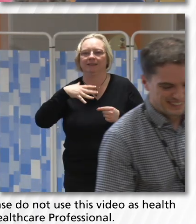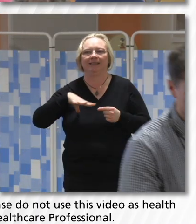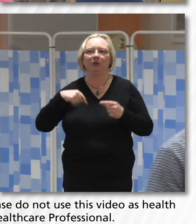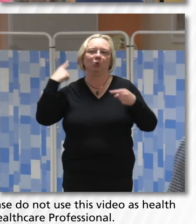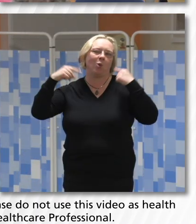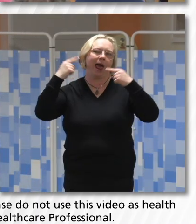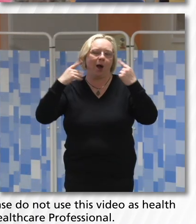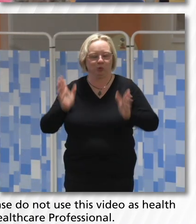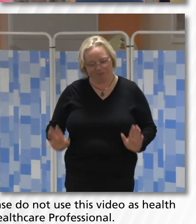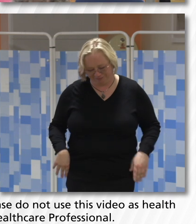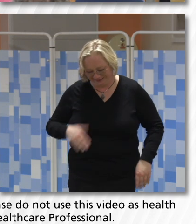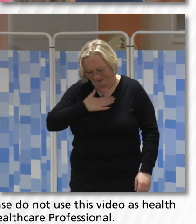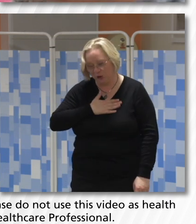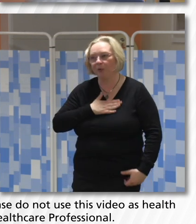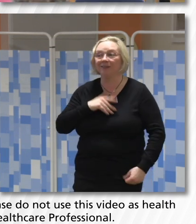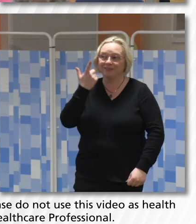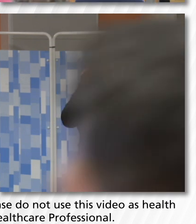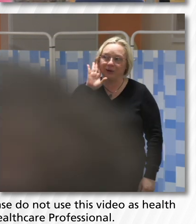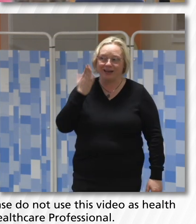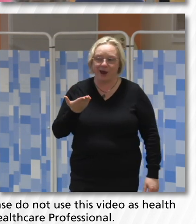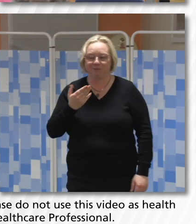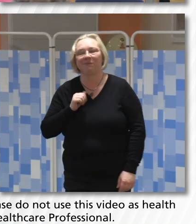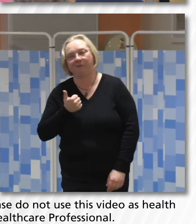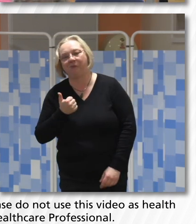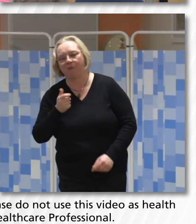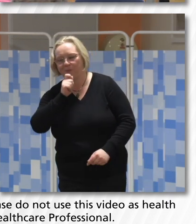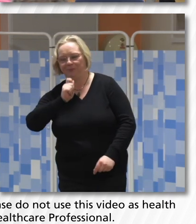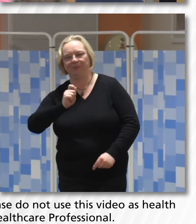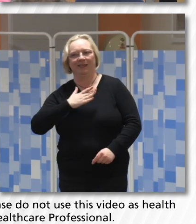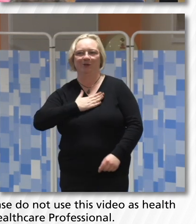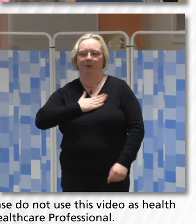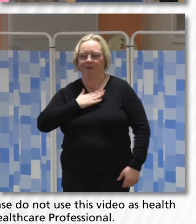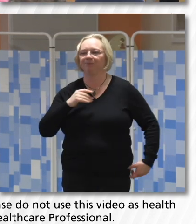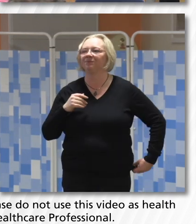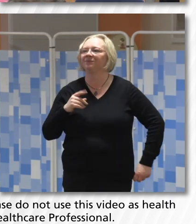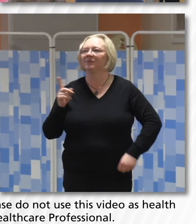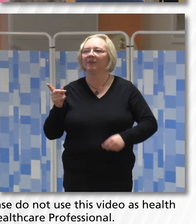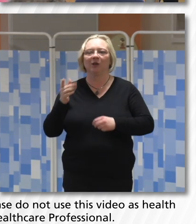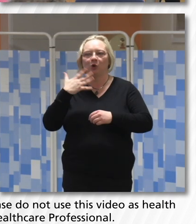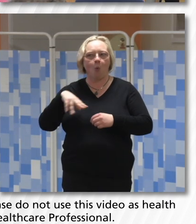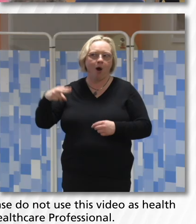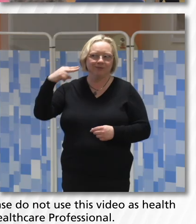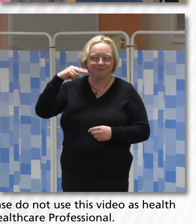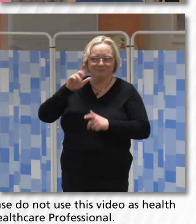loud. Can you hear me okay now? Okay, apologies if I've deafened everybody.